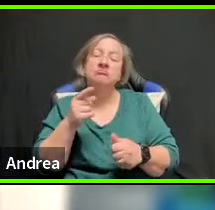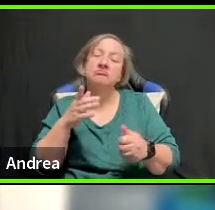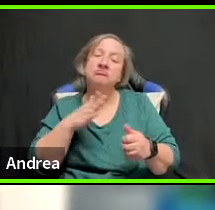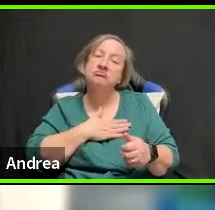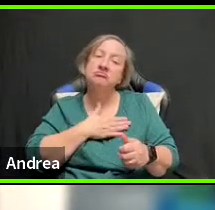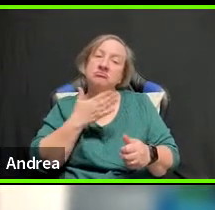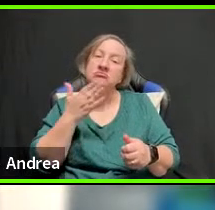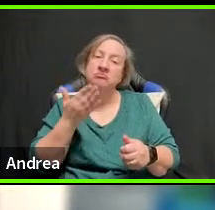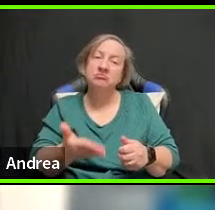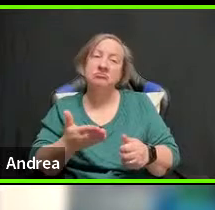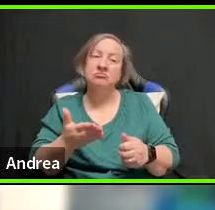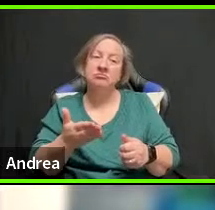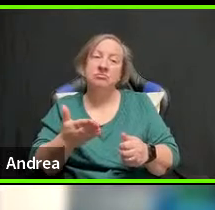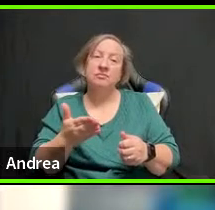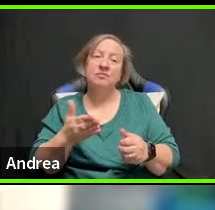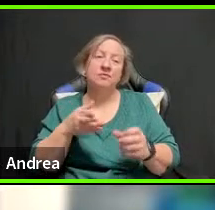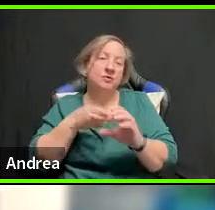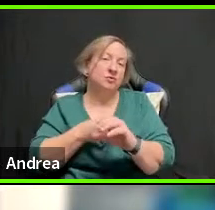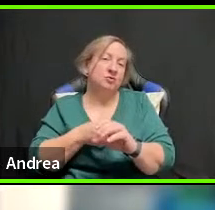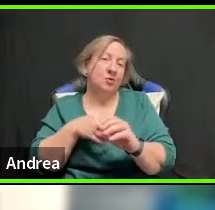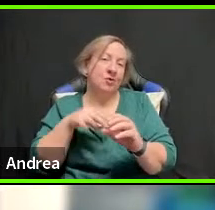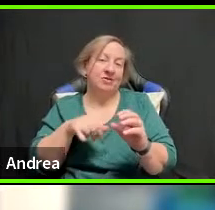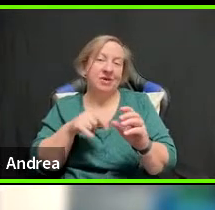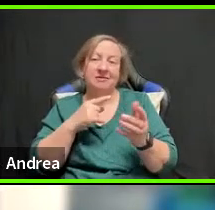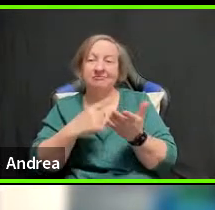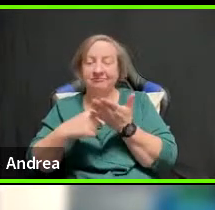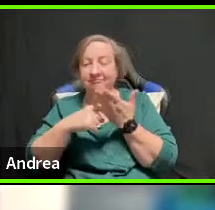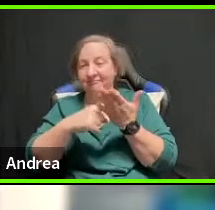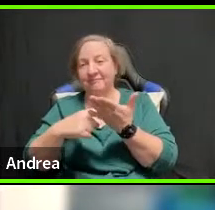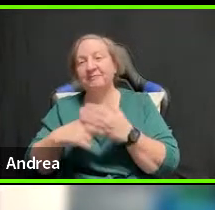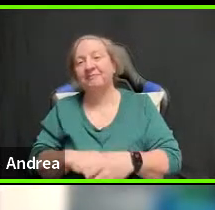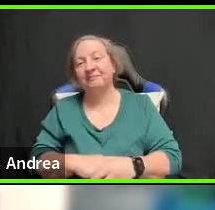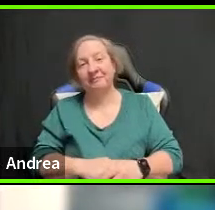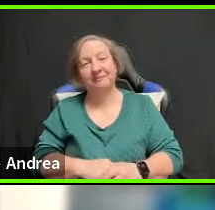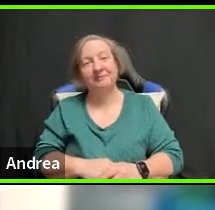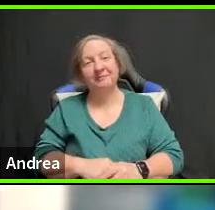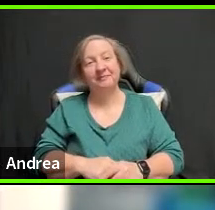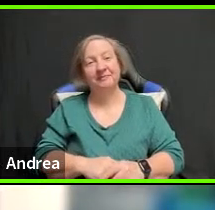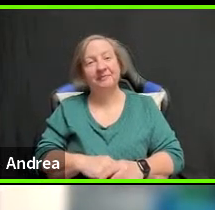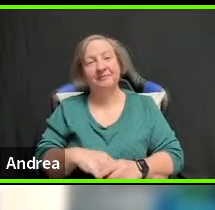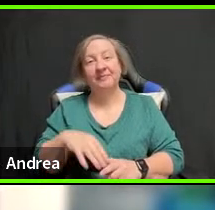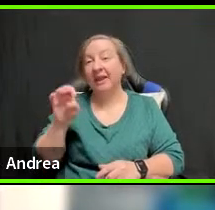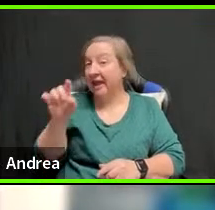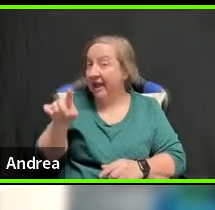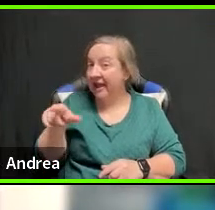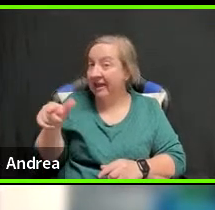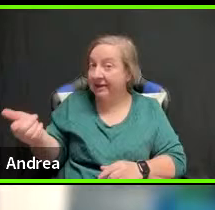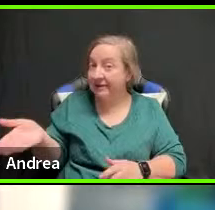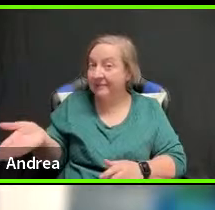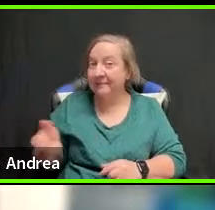willing to join in that conversation. Ed?